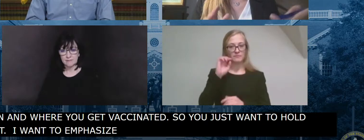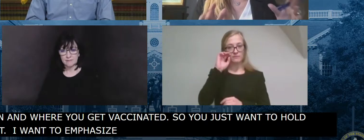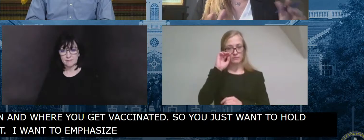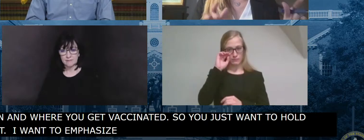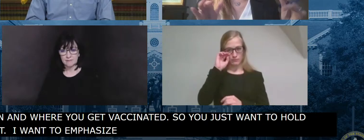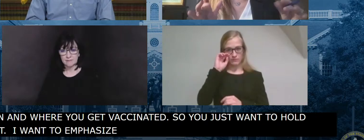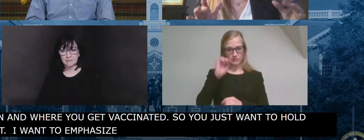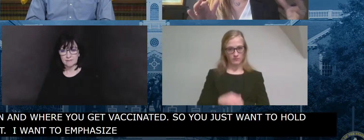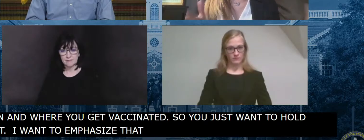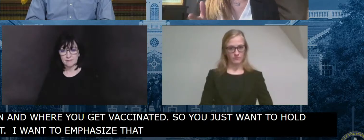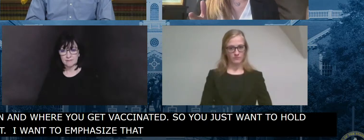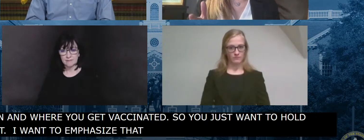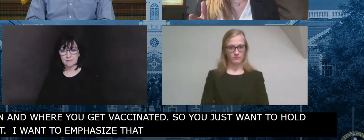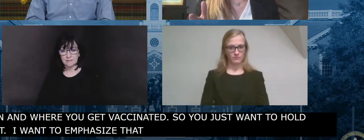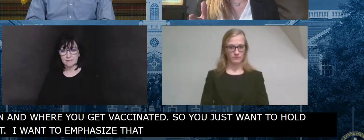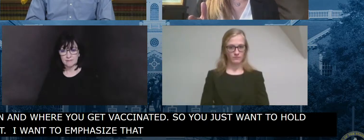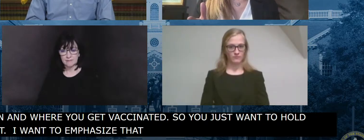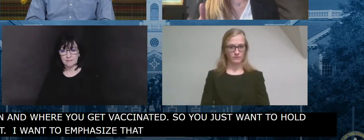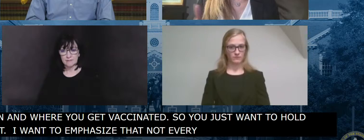every